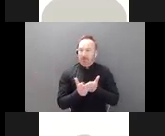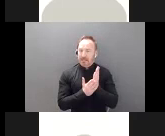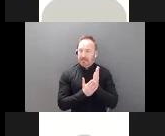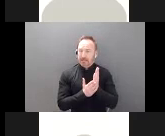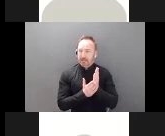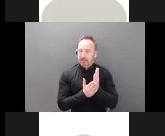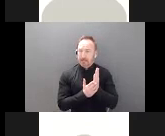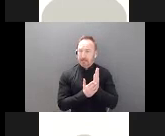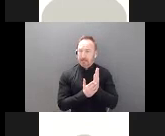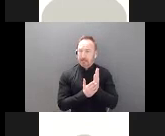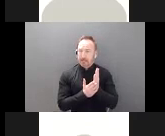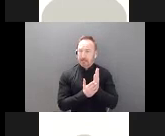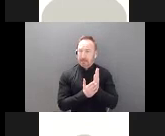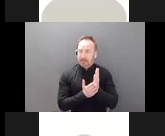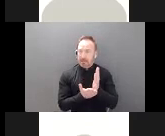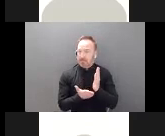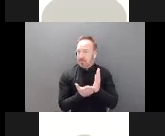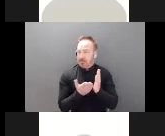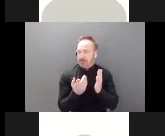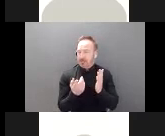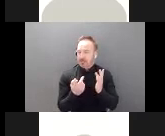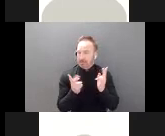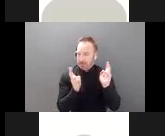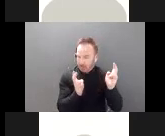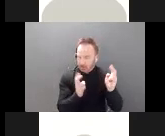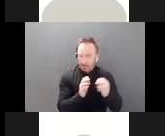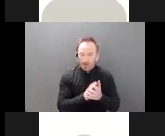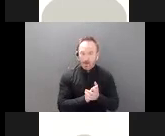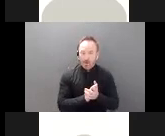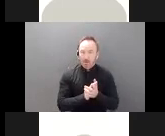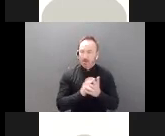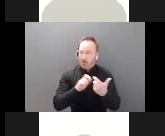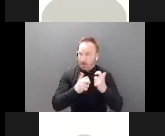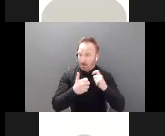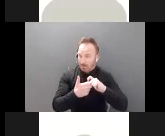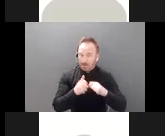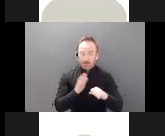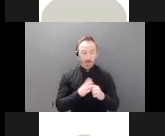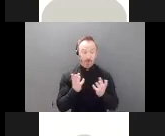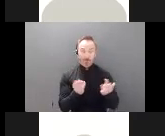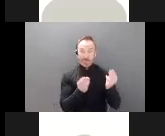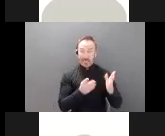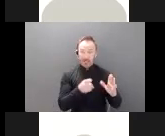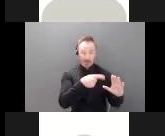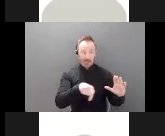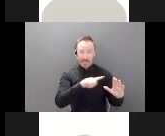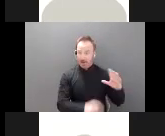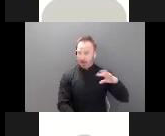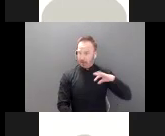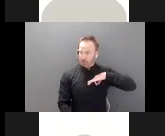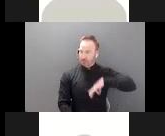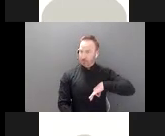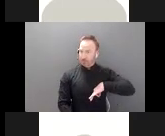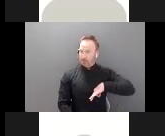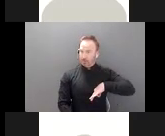risk of having some difficulty. So mediators are actually very useful in this situation where there's